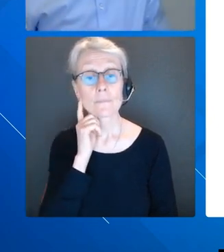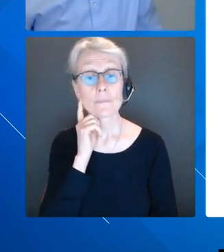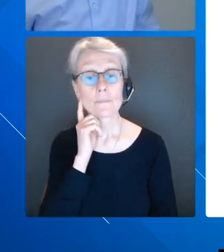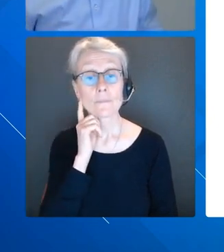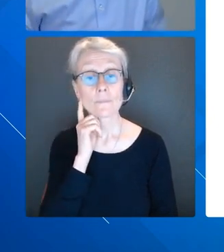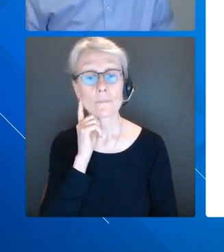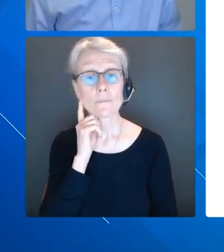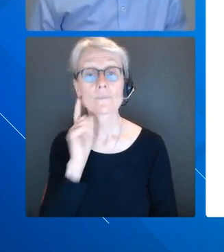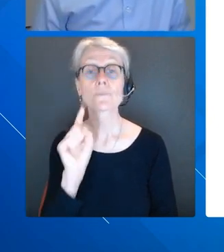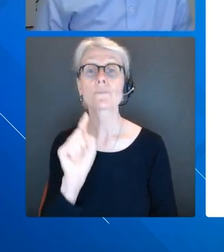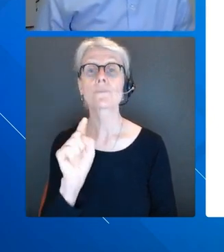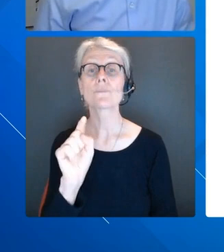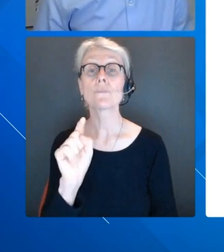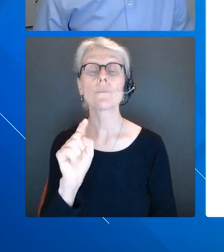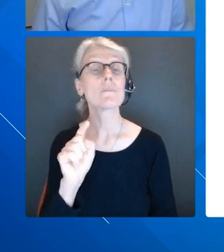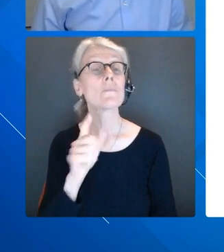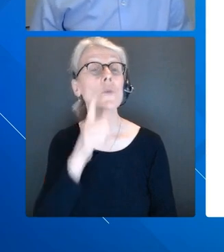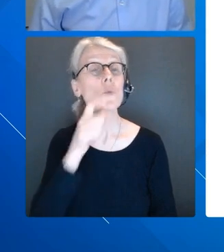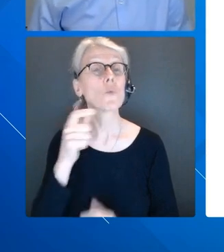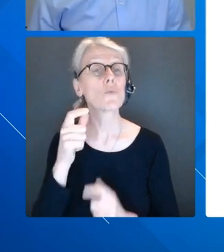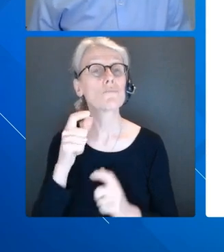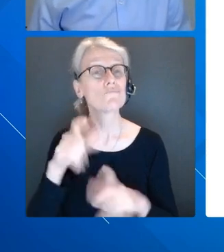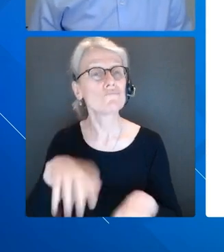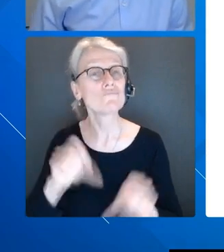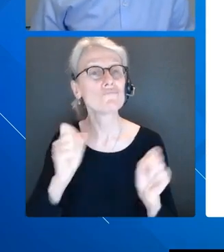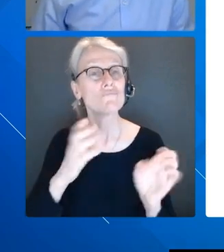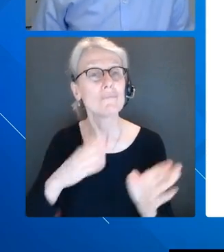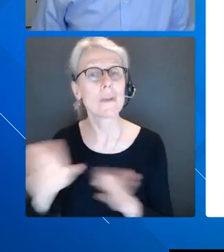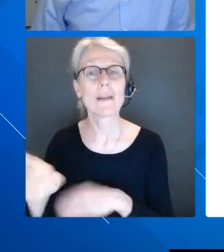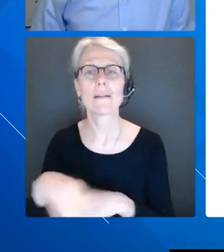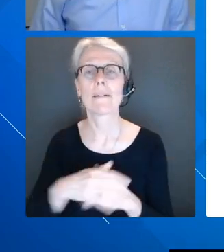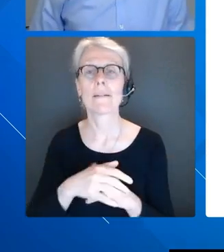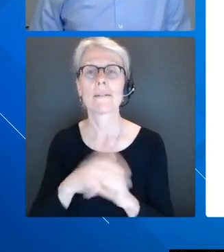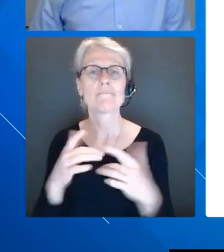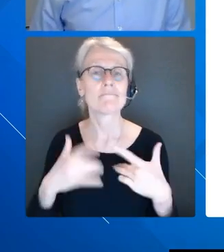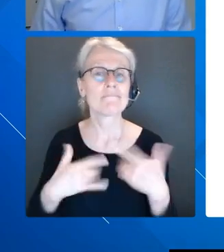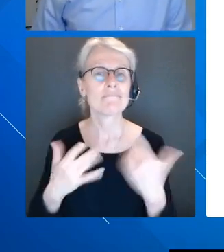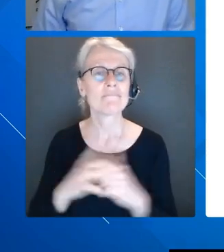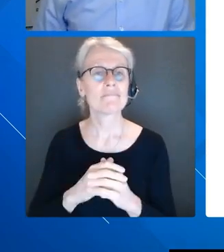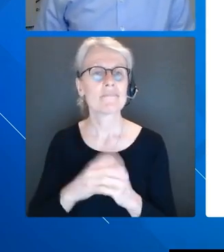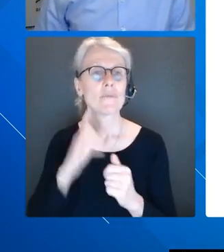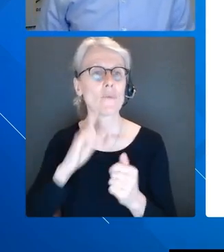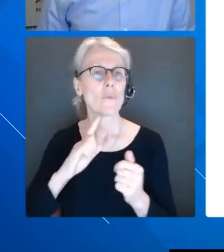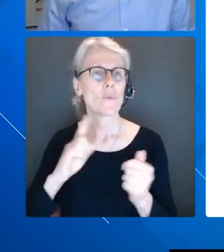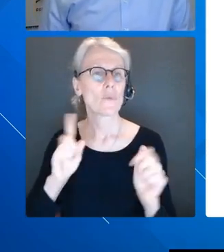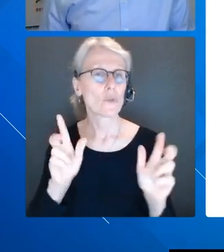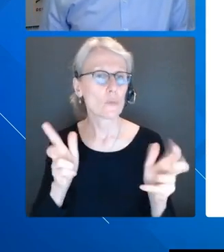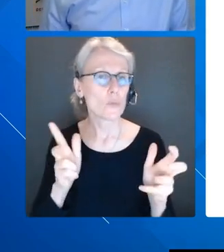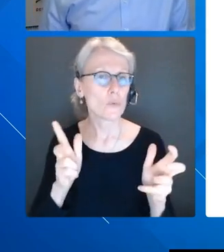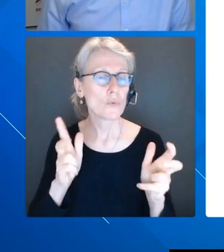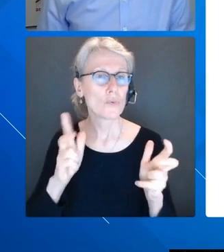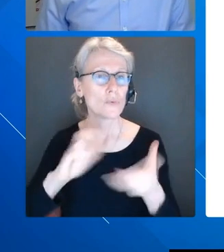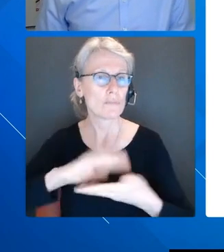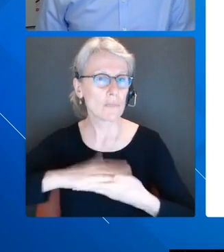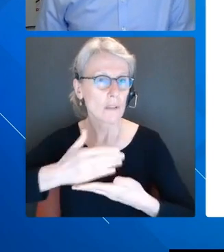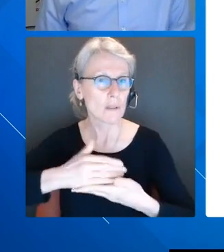anything planners should do when it comes to mobile versus desktop. So the product has to be what's called